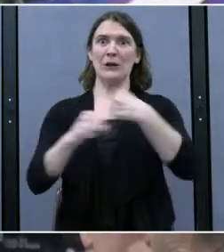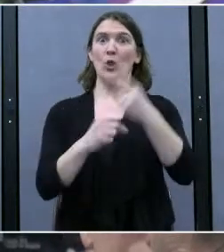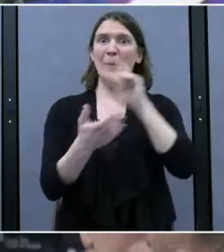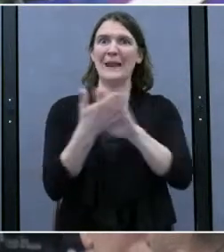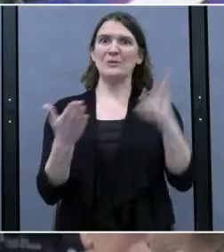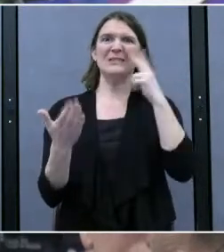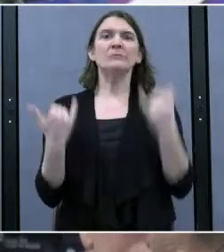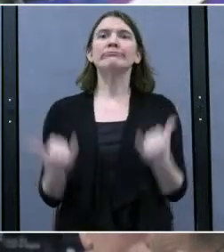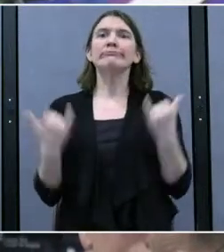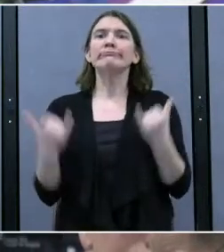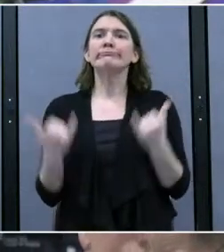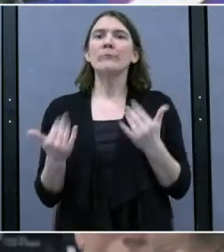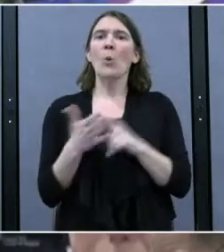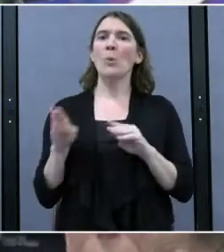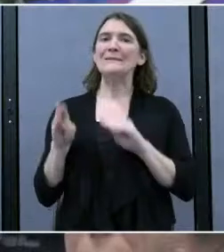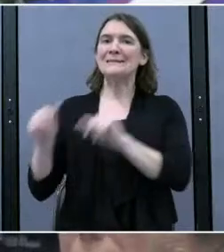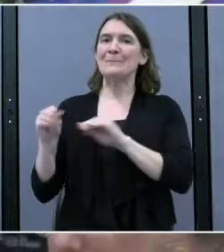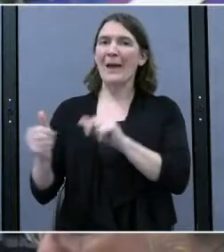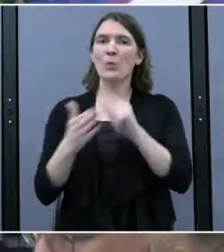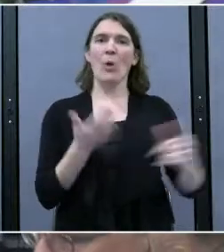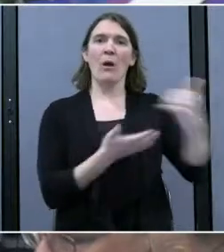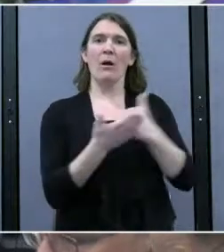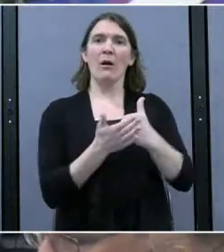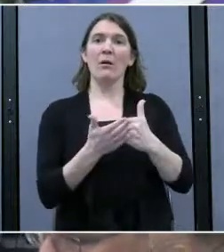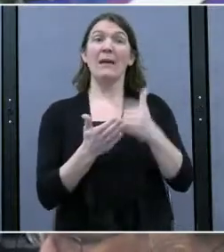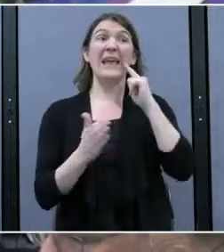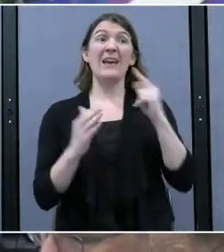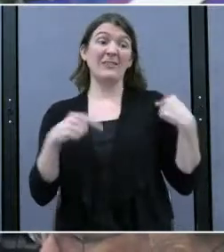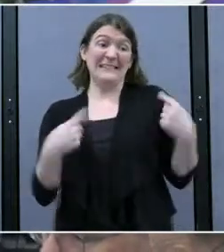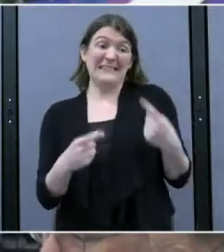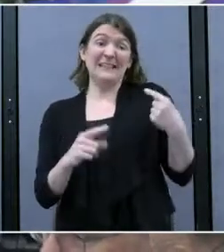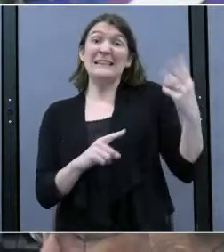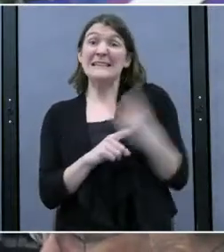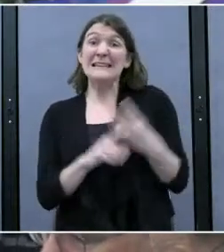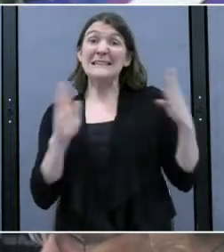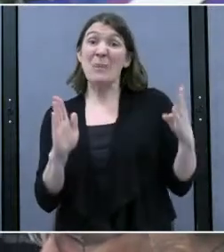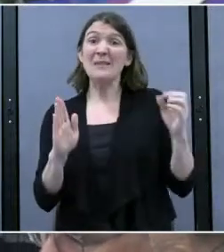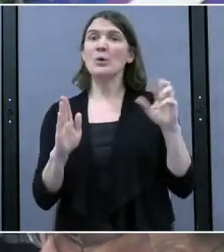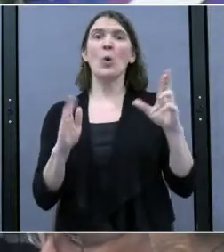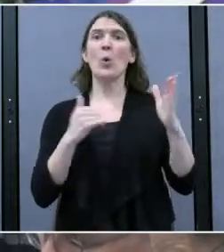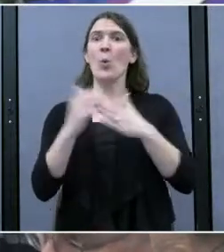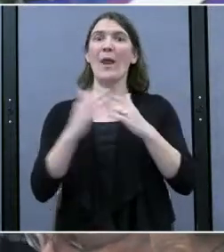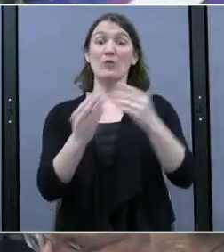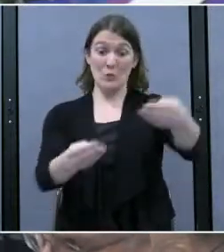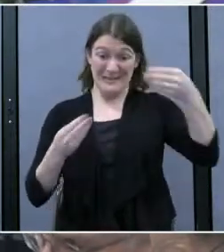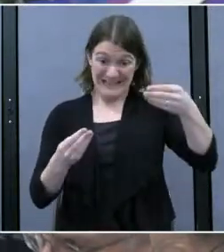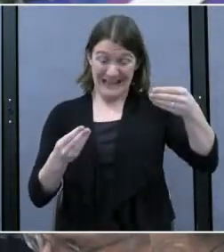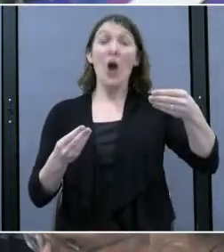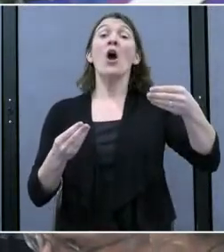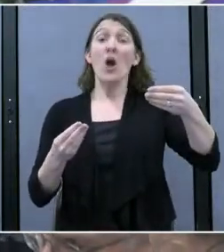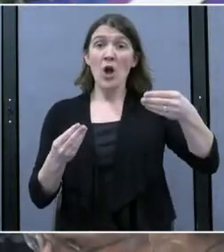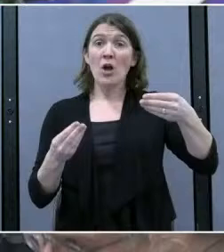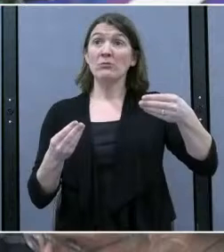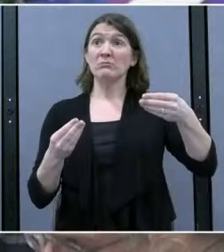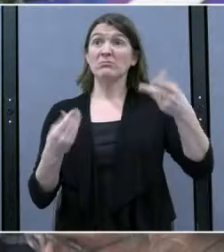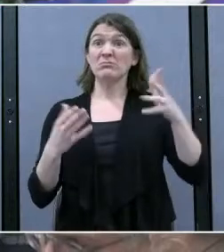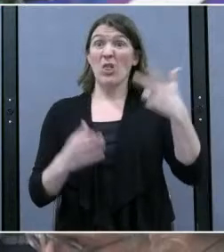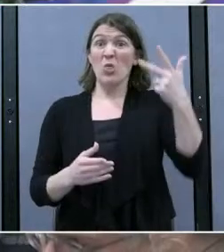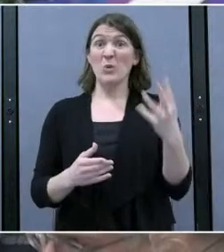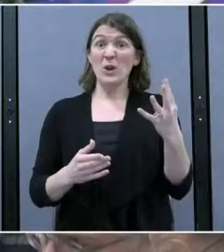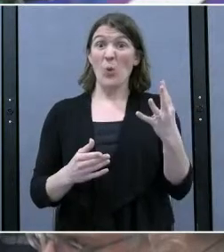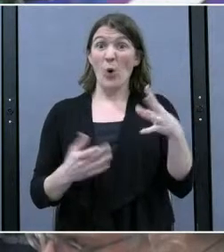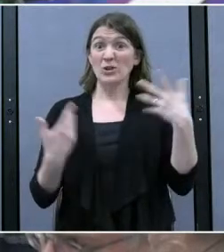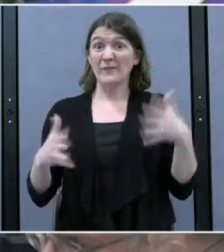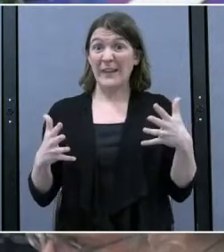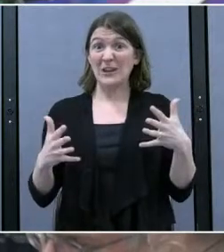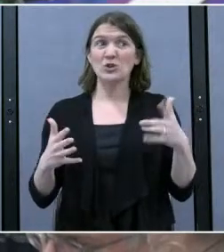actual to date for FY25, even if that's 6 months, or by the time we actually get to town meeting, we're pretty much 3/4 of the